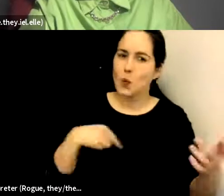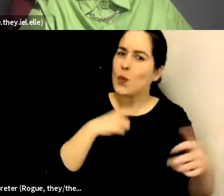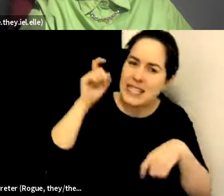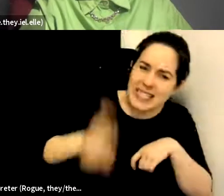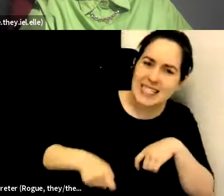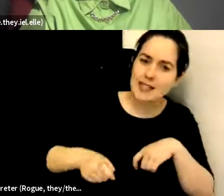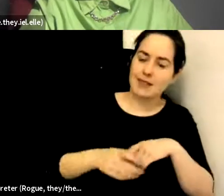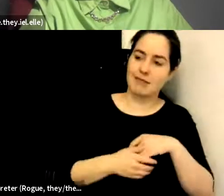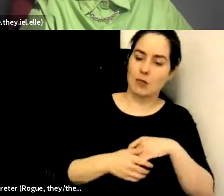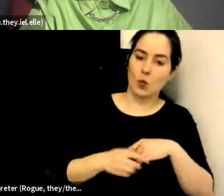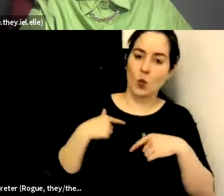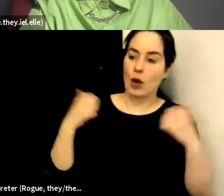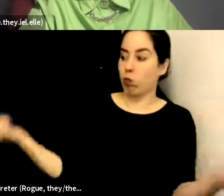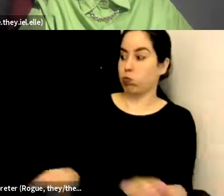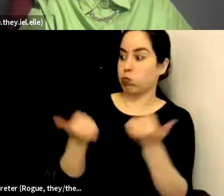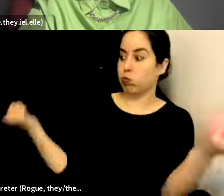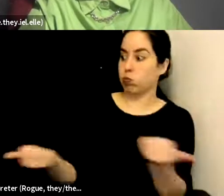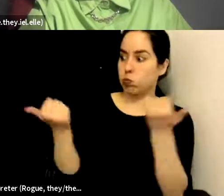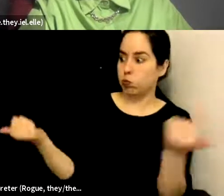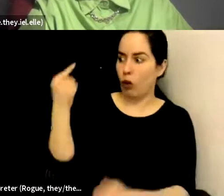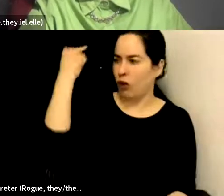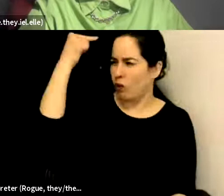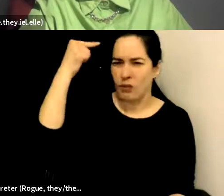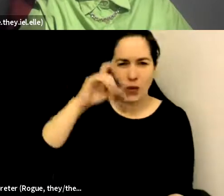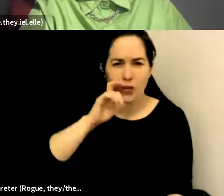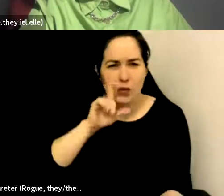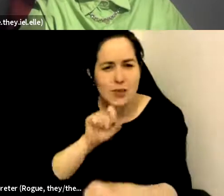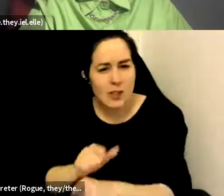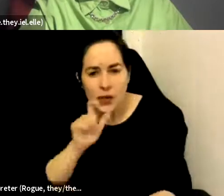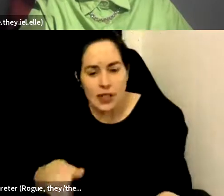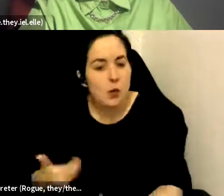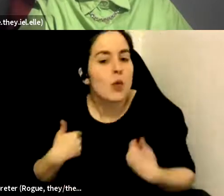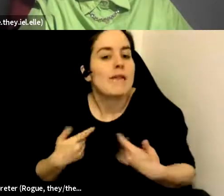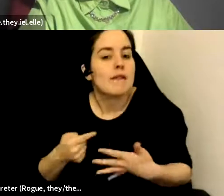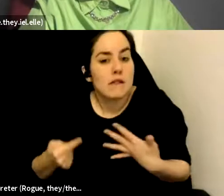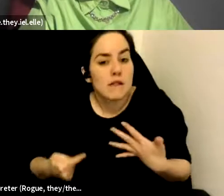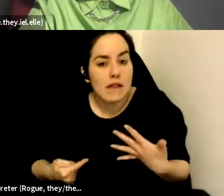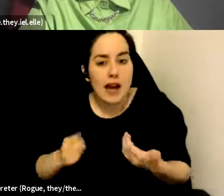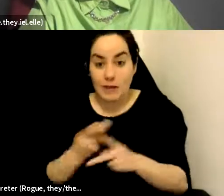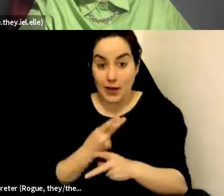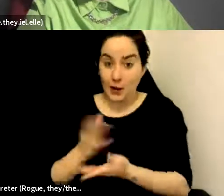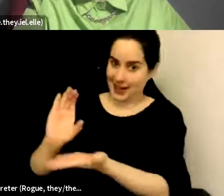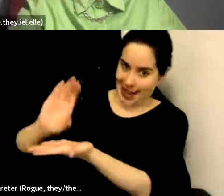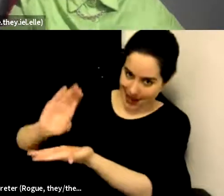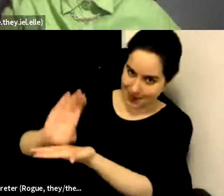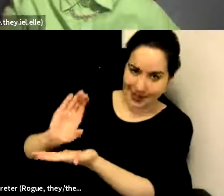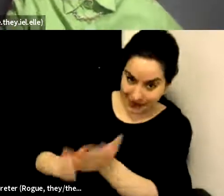that are in excess that we don't actually need? And that ties back to like capitalism